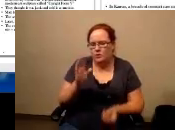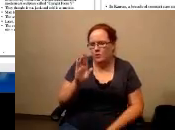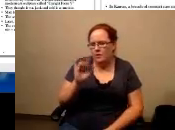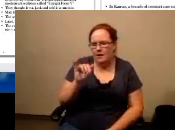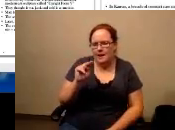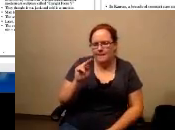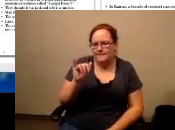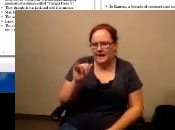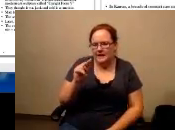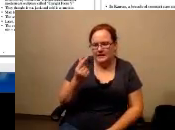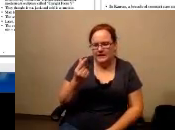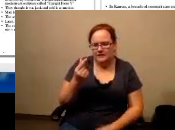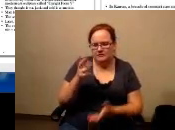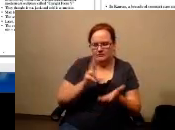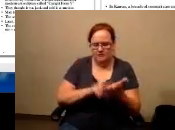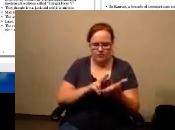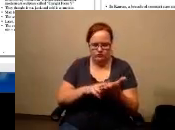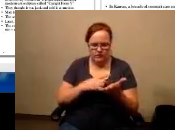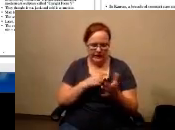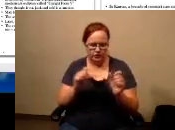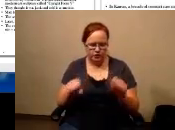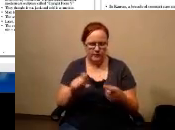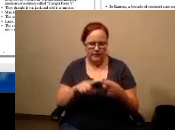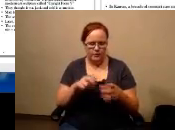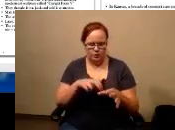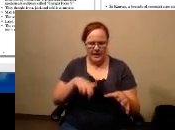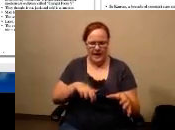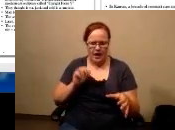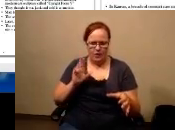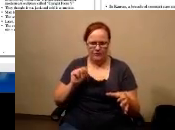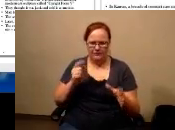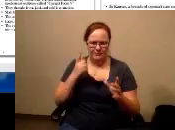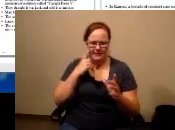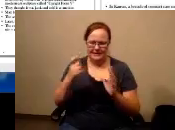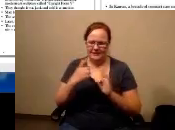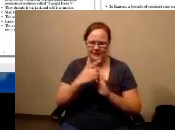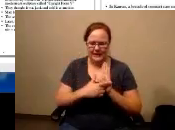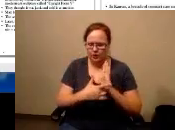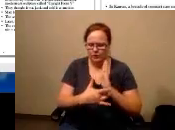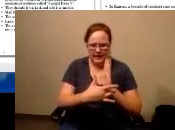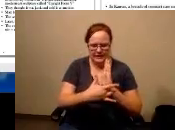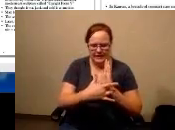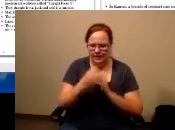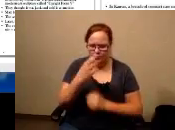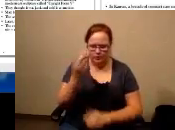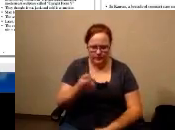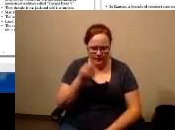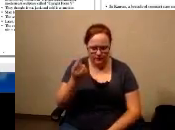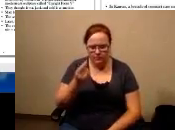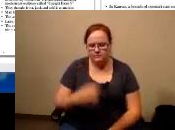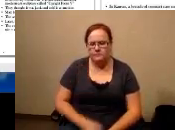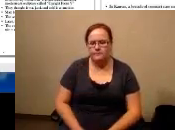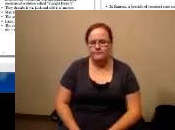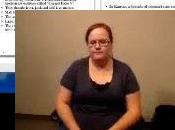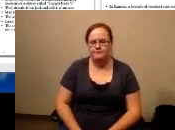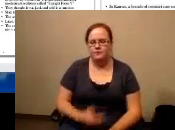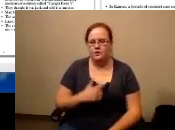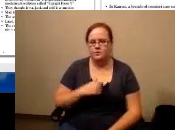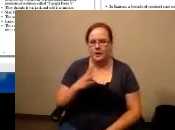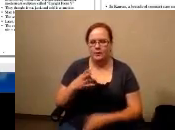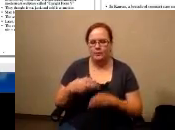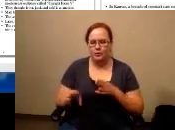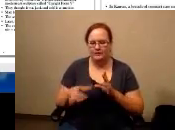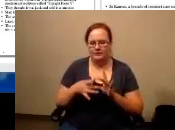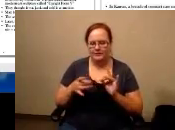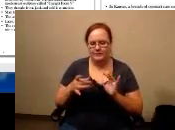should be able to get out of it due to legal technicality or some factual circumstance. So I'm going to mention briefly